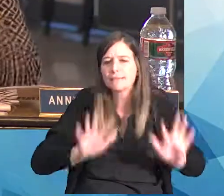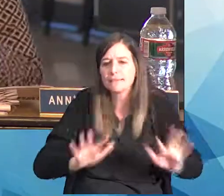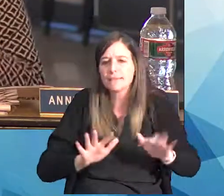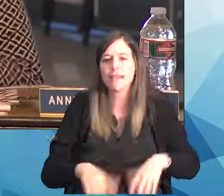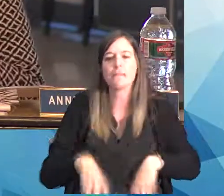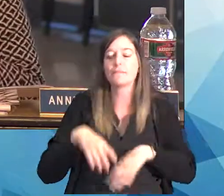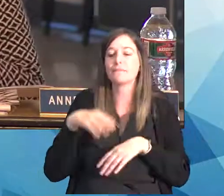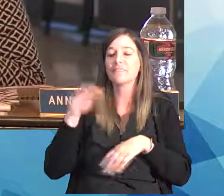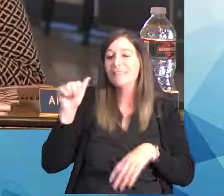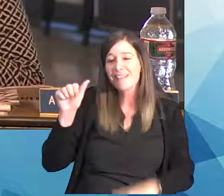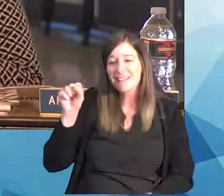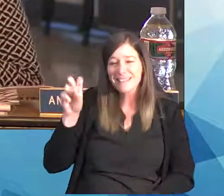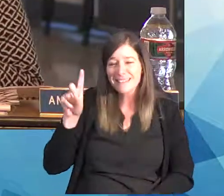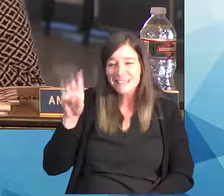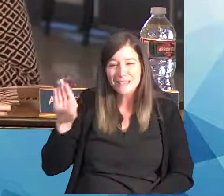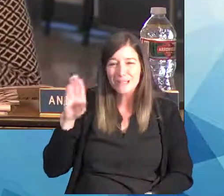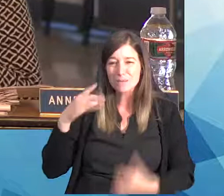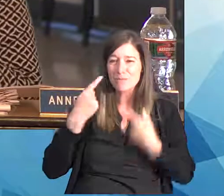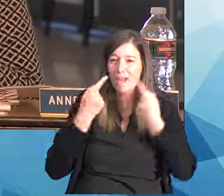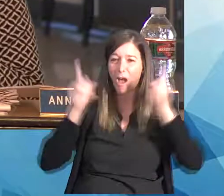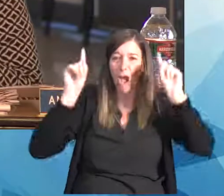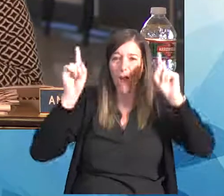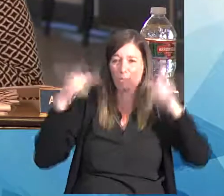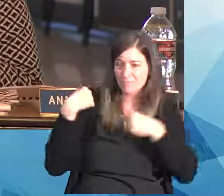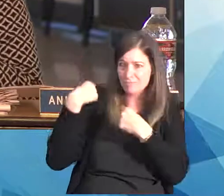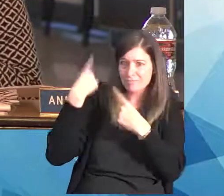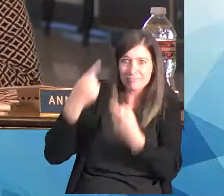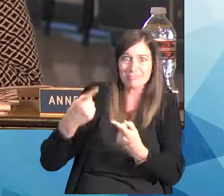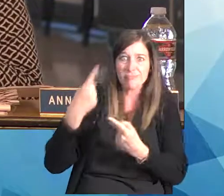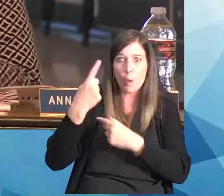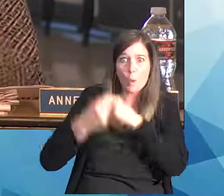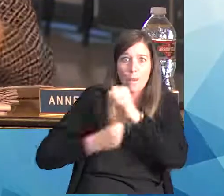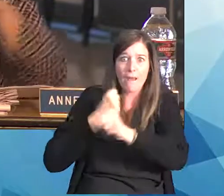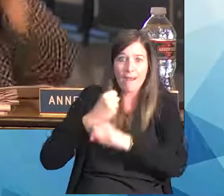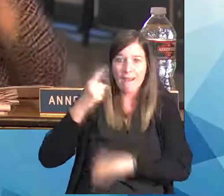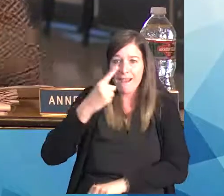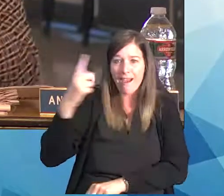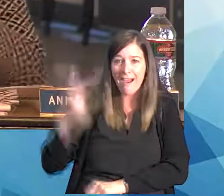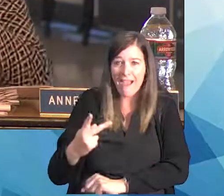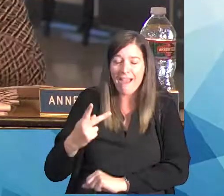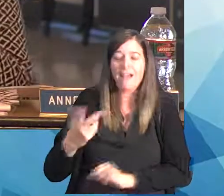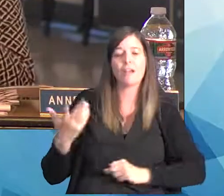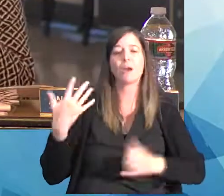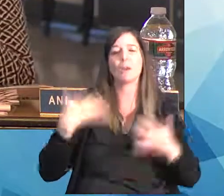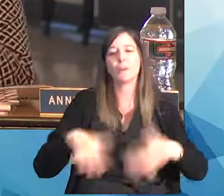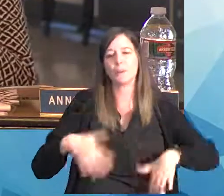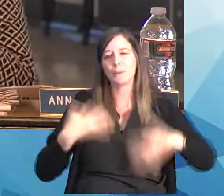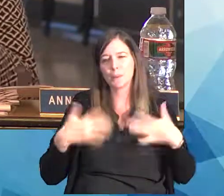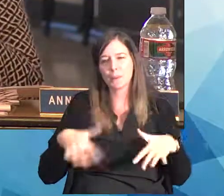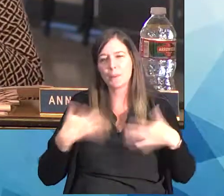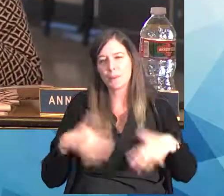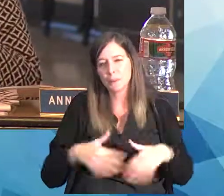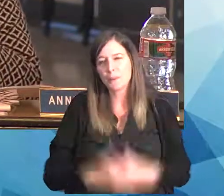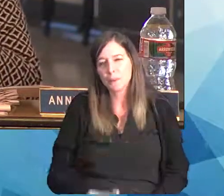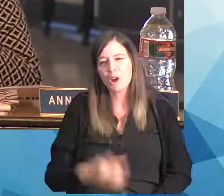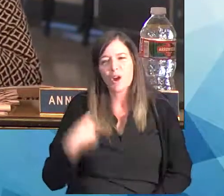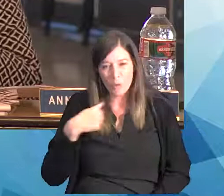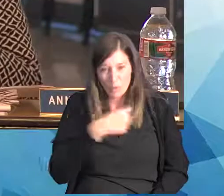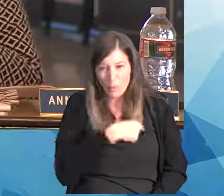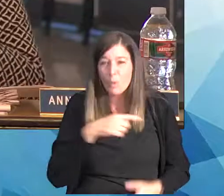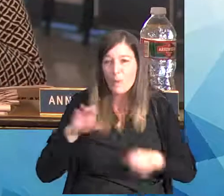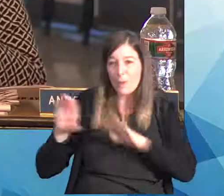the last, I would say, year and a half, we have behaved more